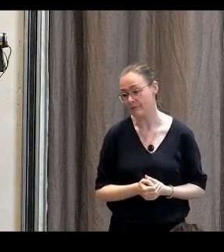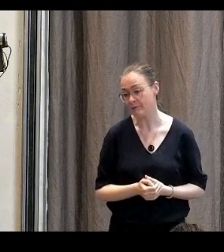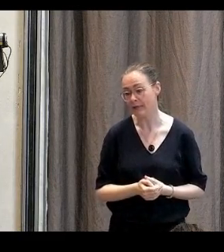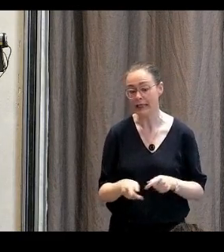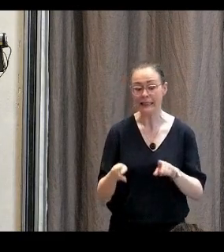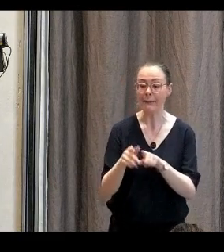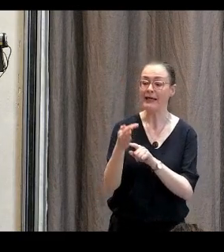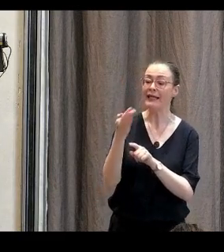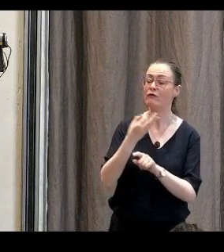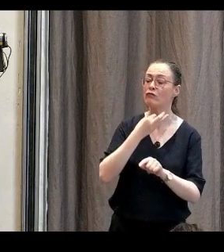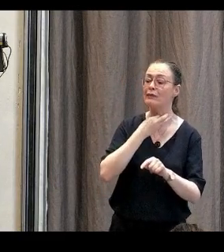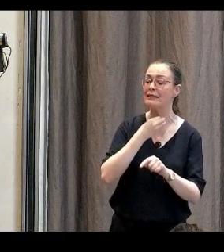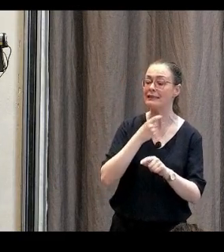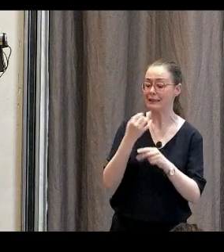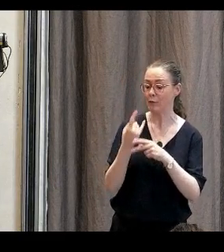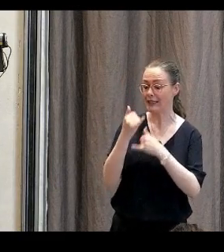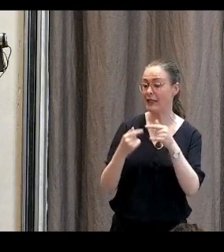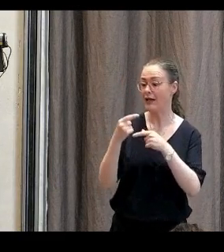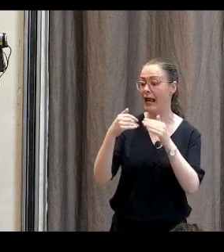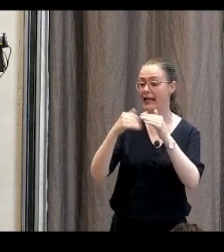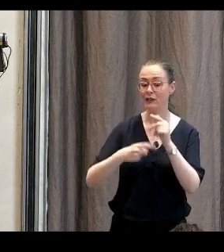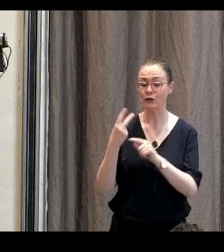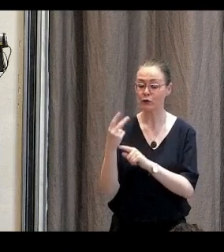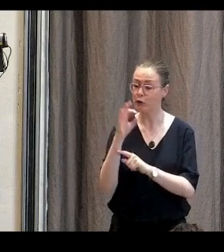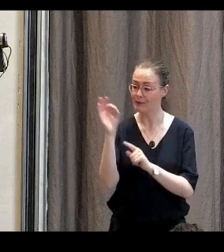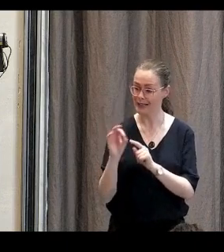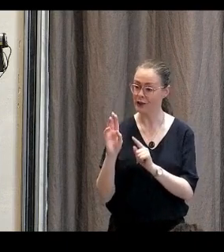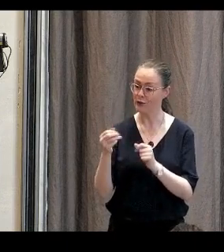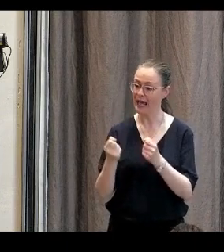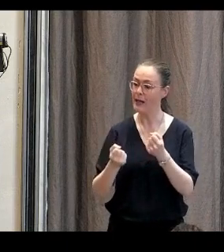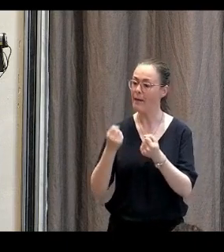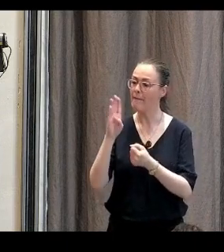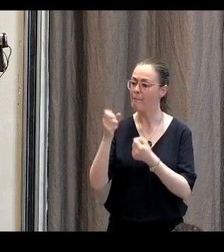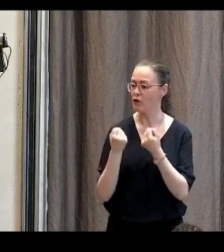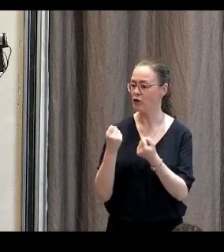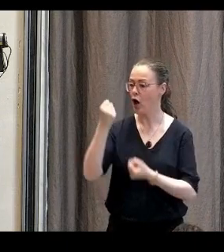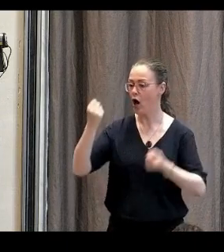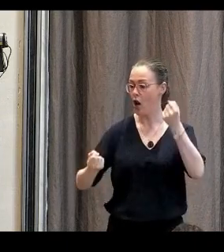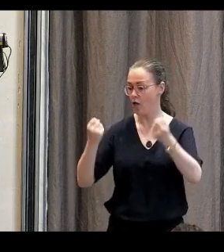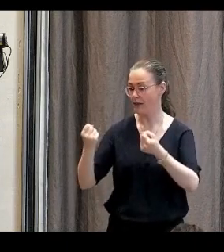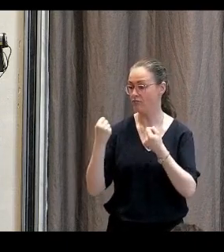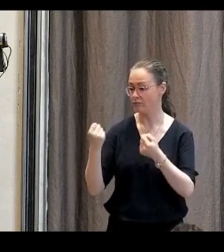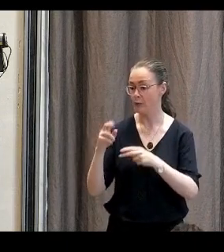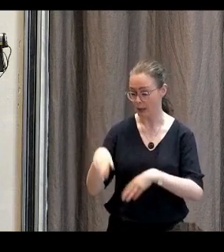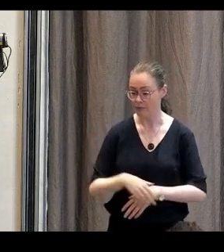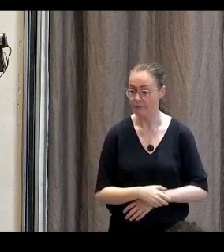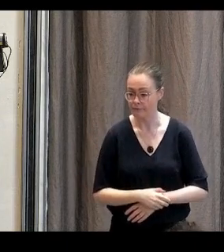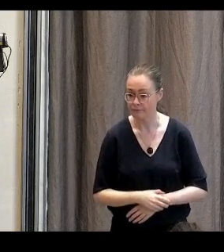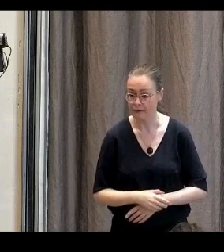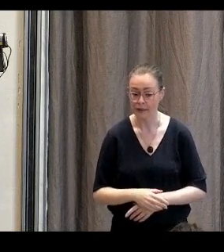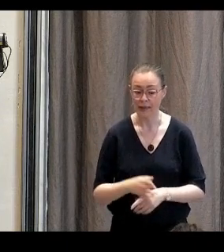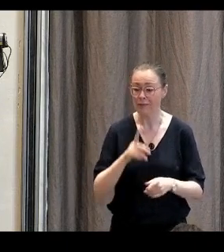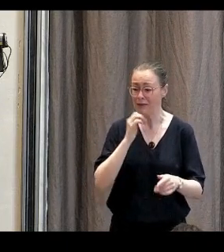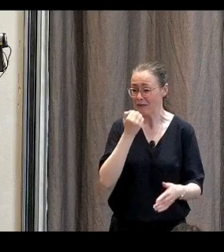if your risk of a seizure in the next year is less than 2%, you're allowed to drive a bus or a lorry or an HGV vehicle. This is